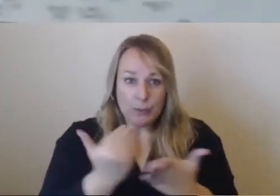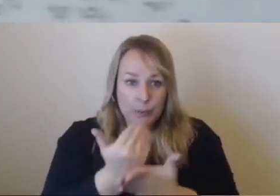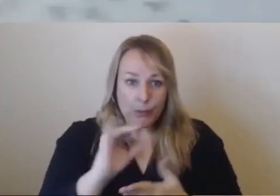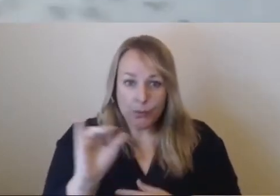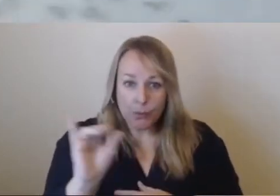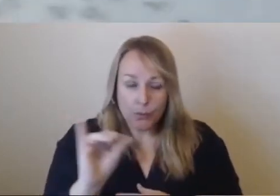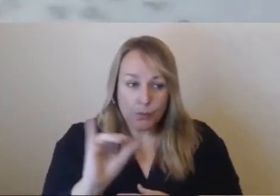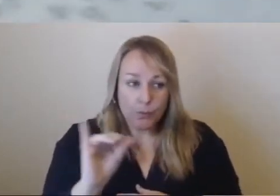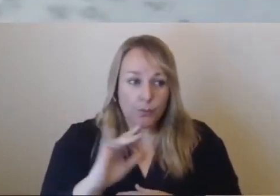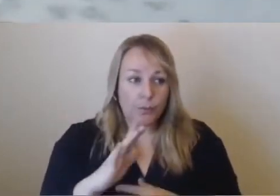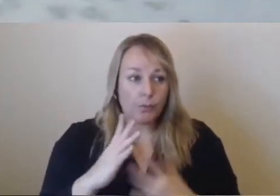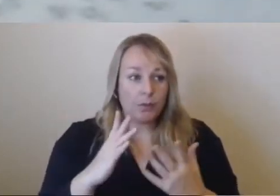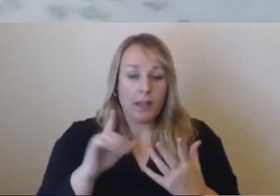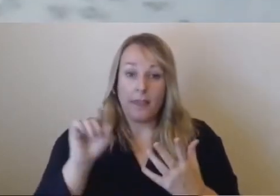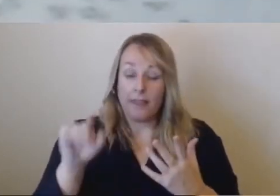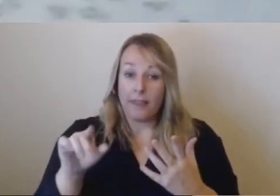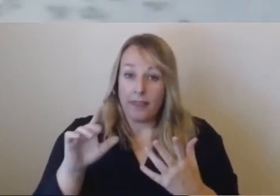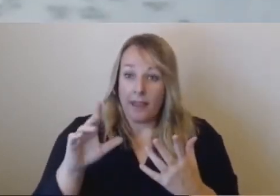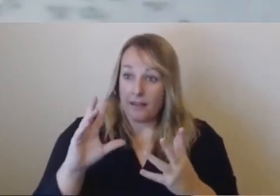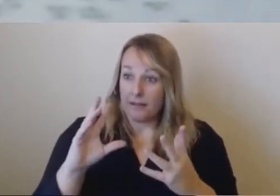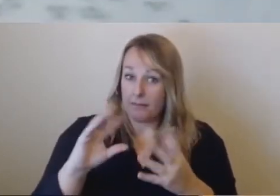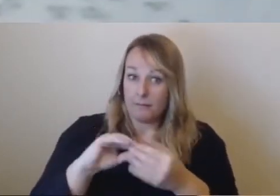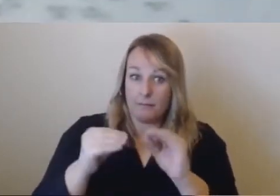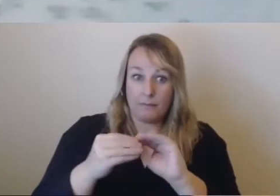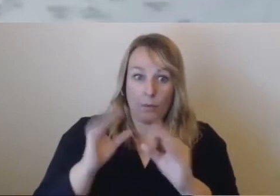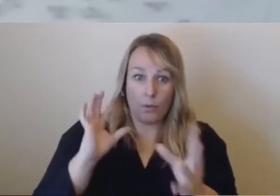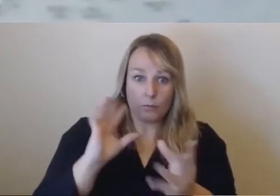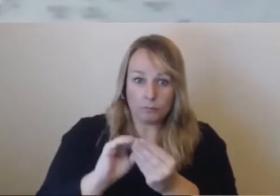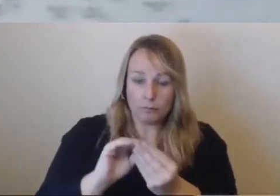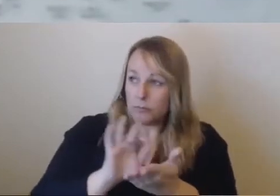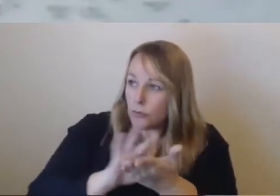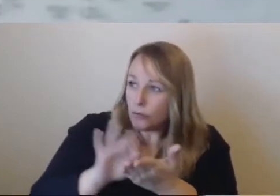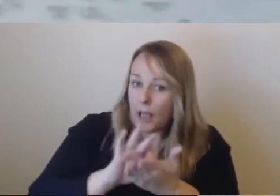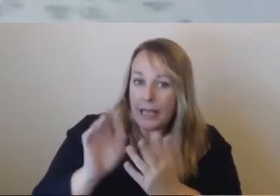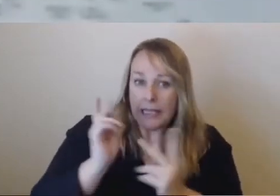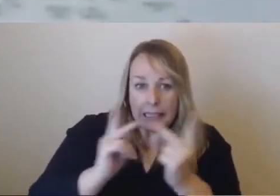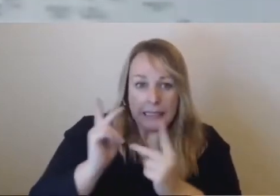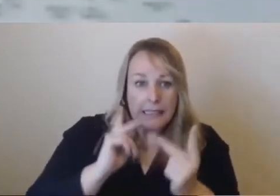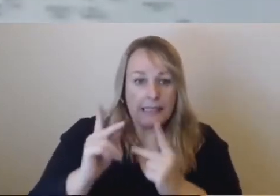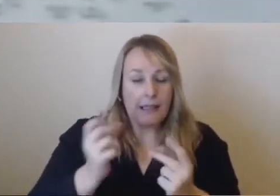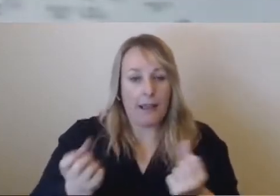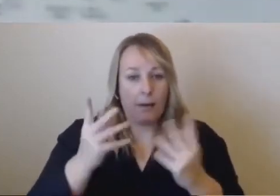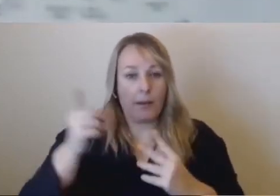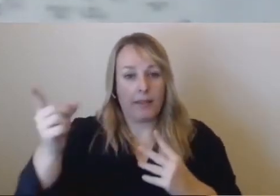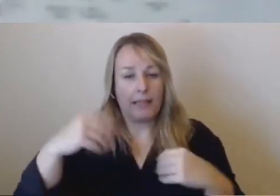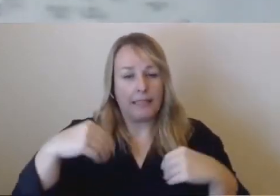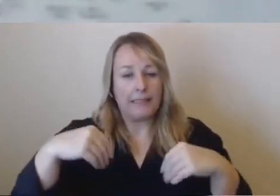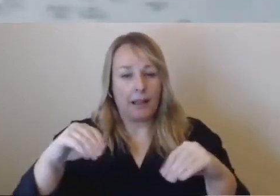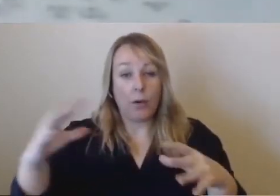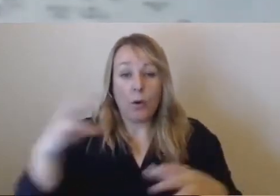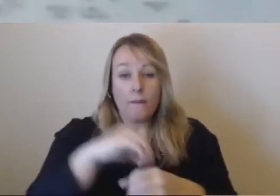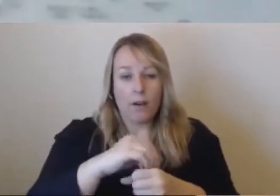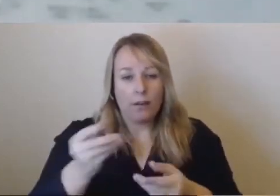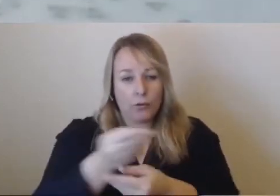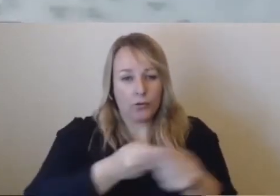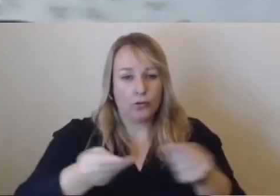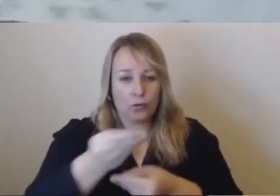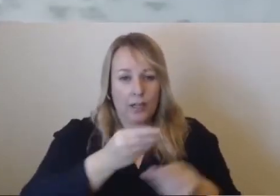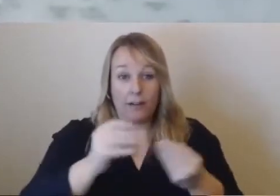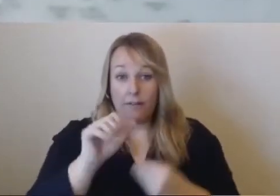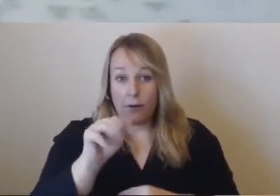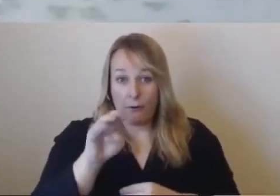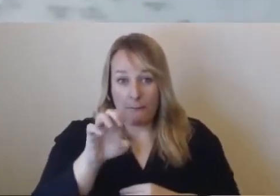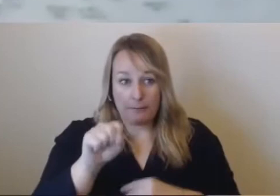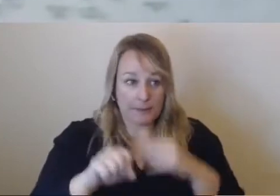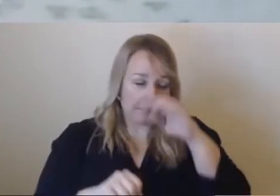more qualitatively and quantitatively tracked, you know, the extent of China's involvement in the arms industry.